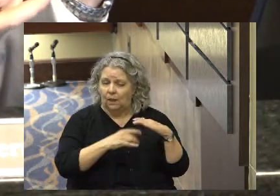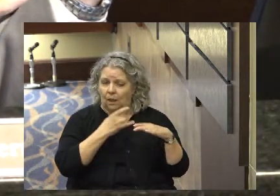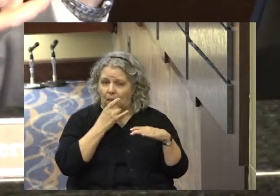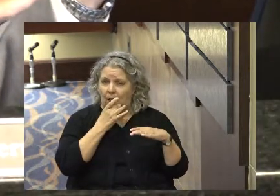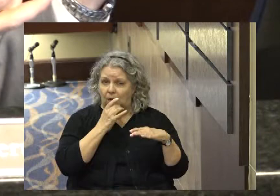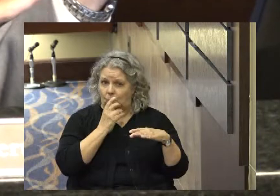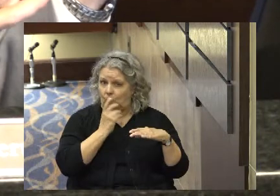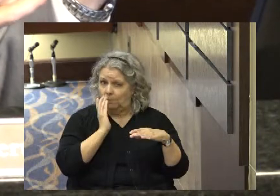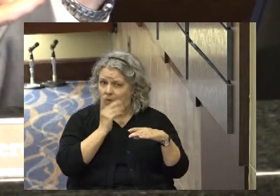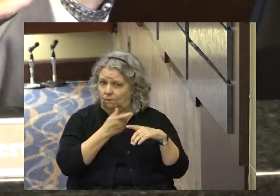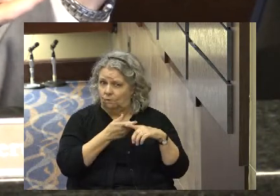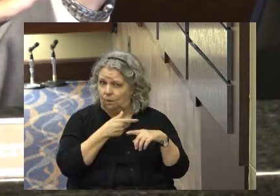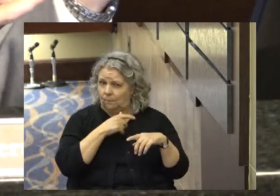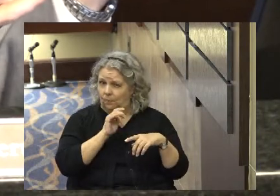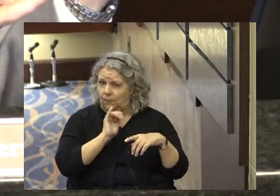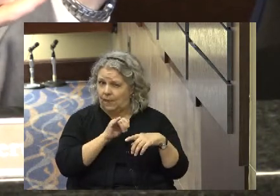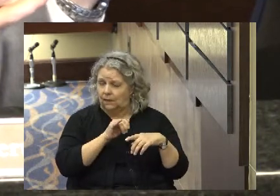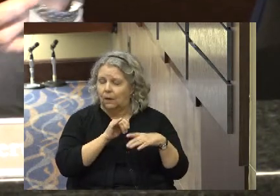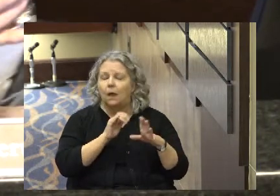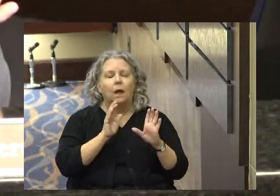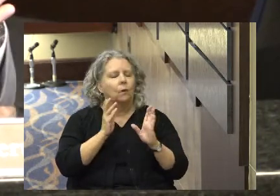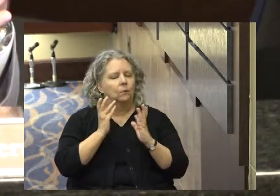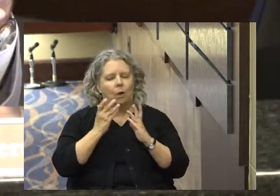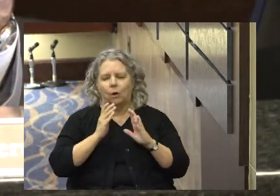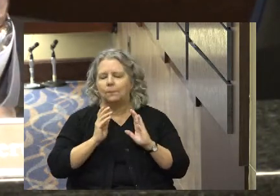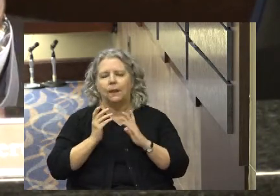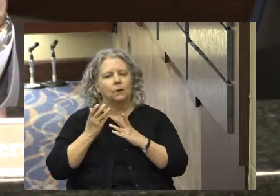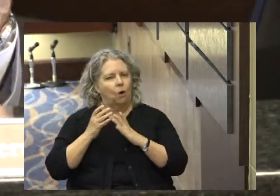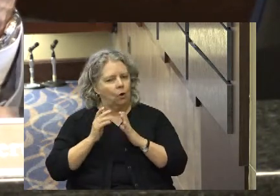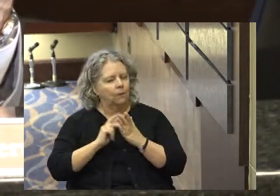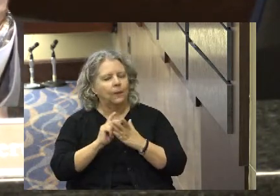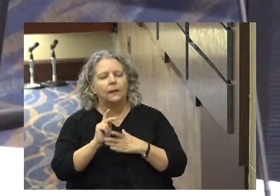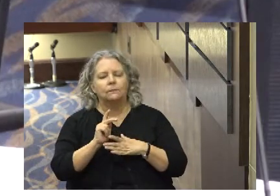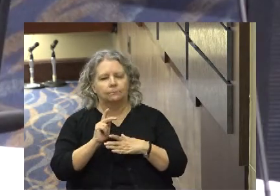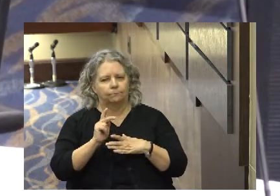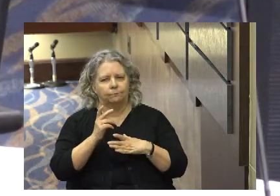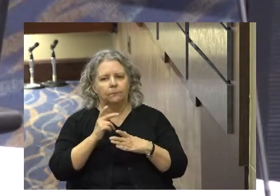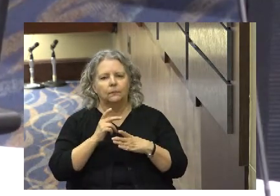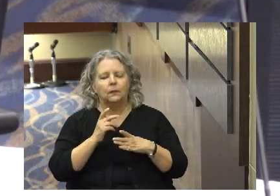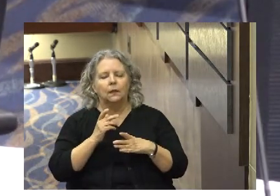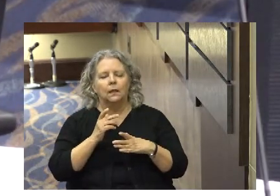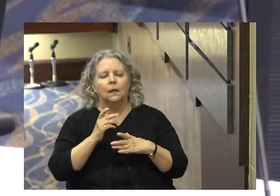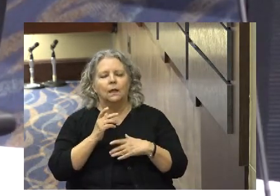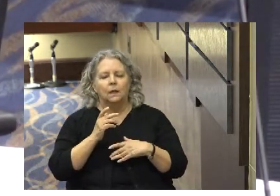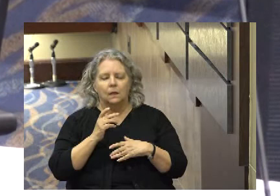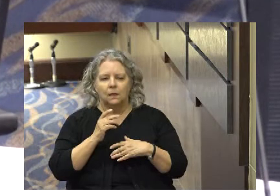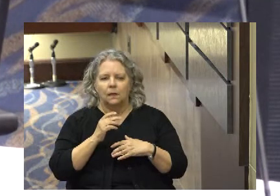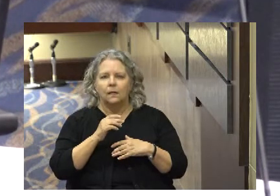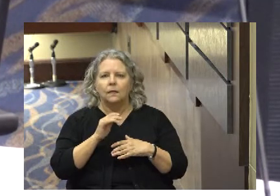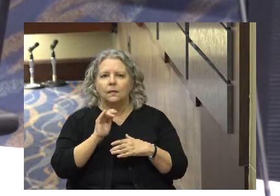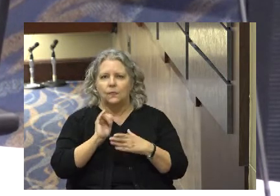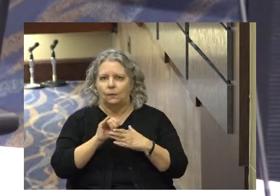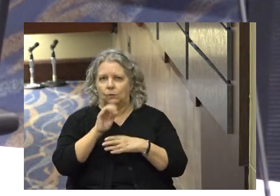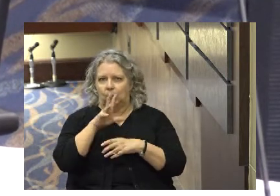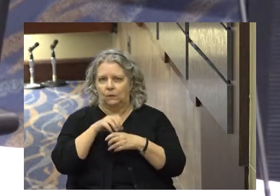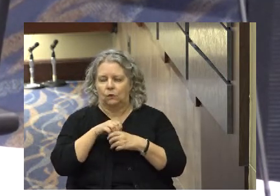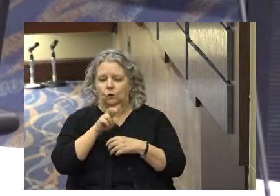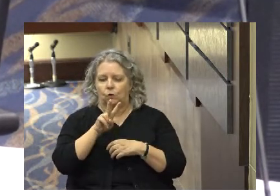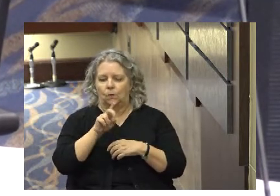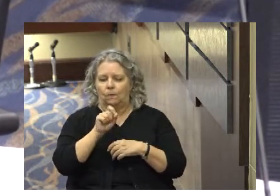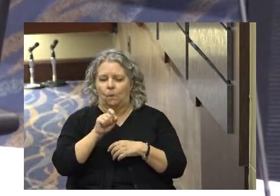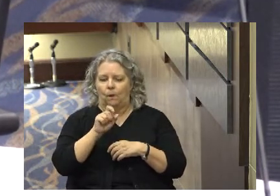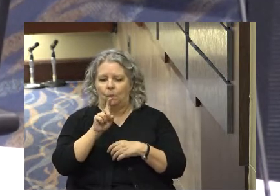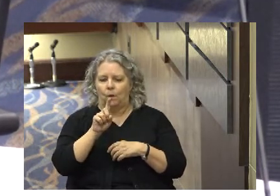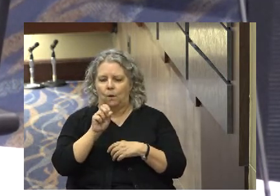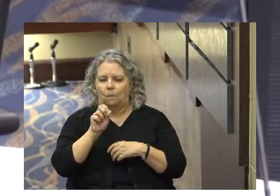that? That was already paid, yeah. Okay, so that's already paid That was for. a TIF, that 2.105